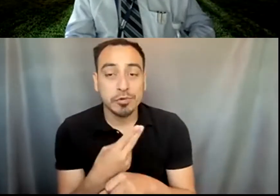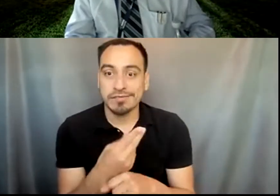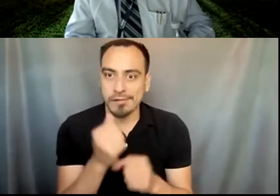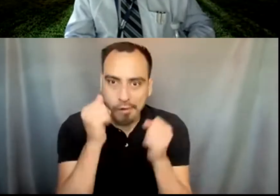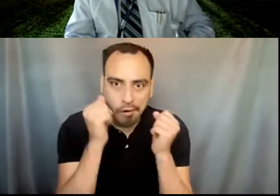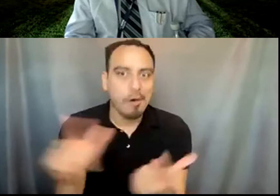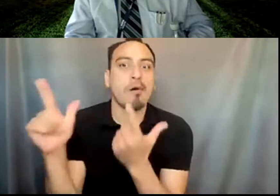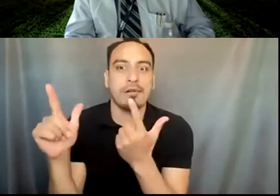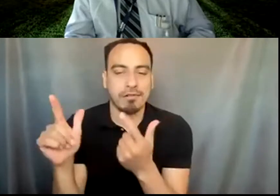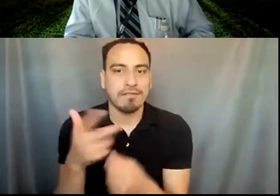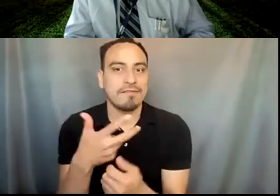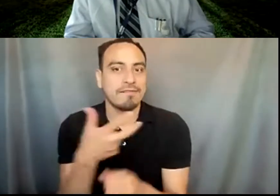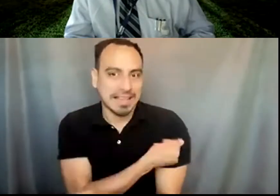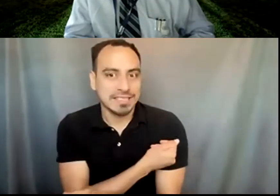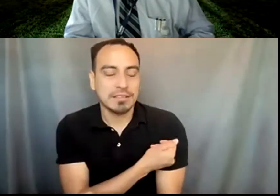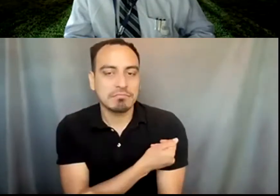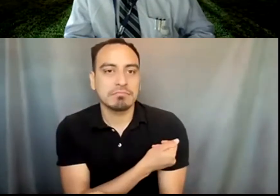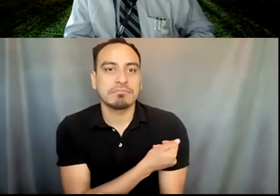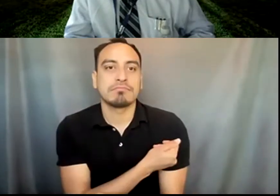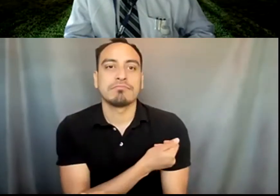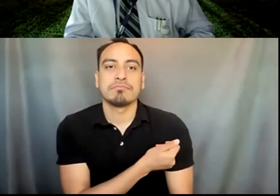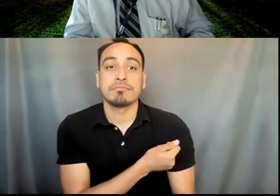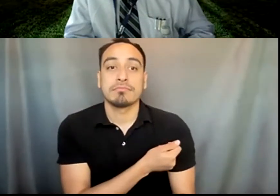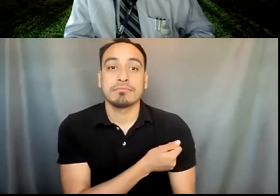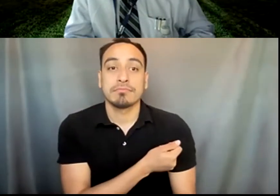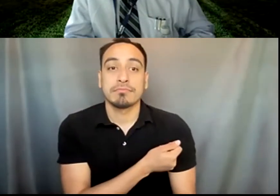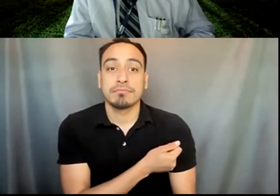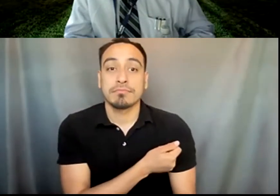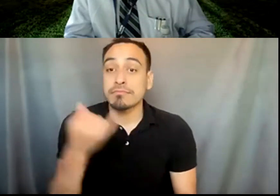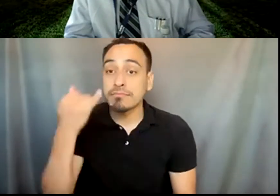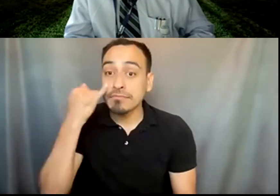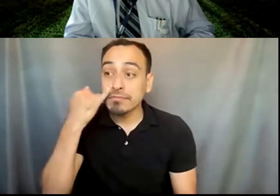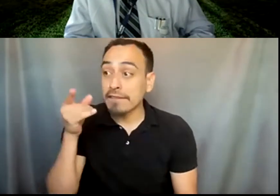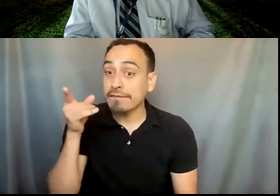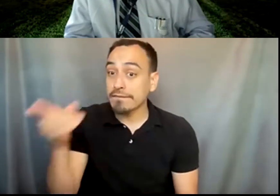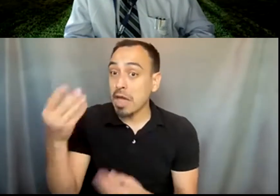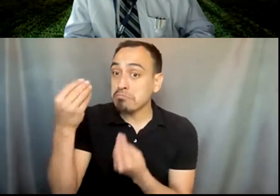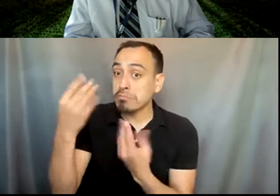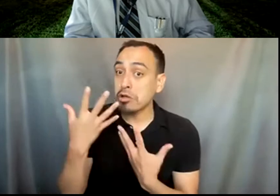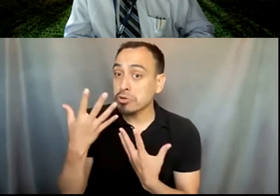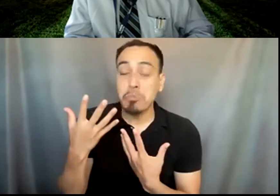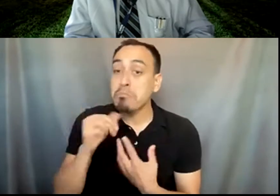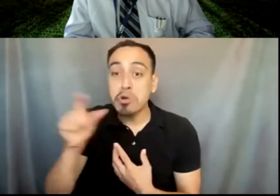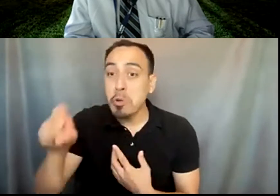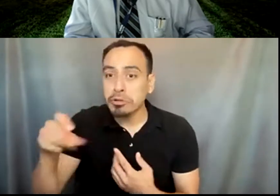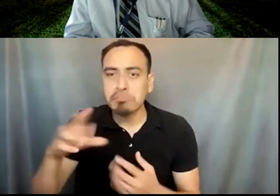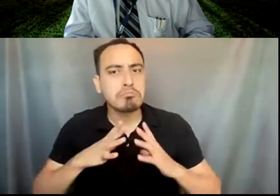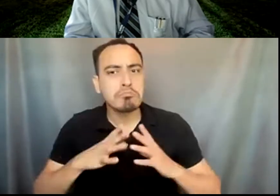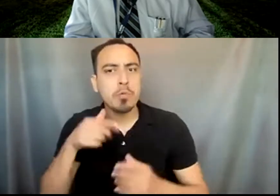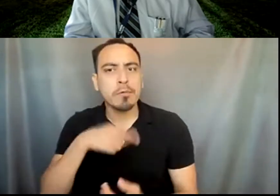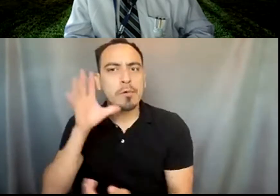if we have excess, that we're able to send it to another place where it could be utilized.